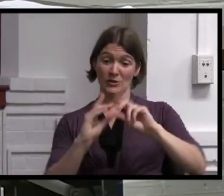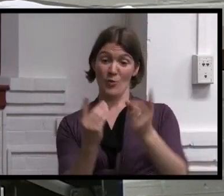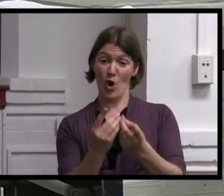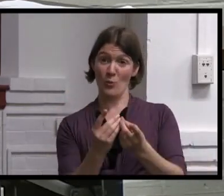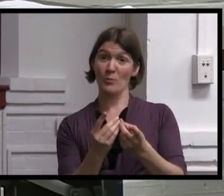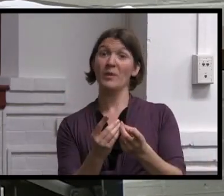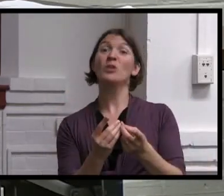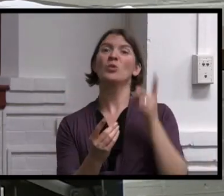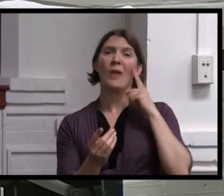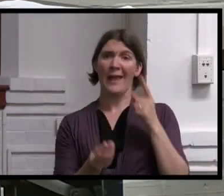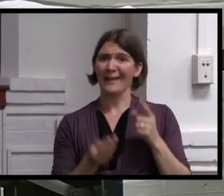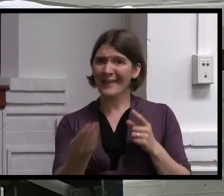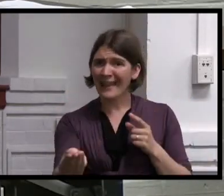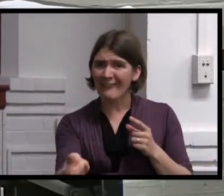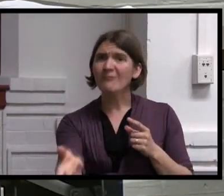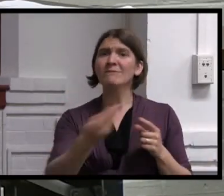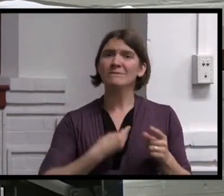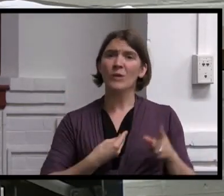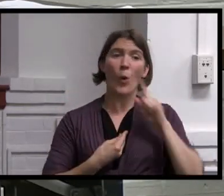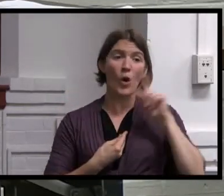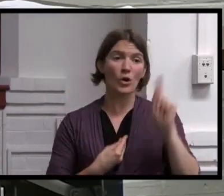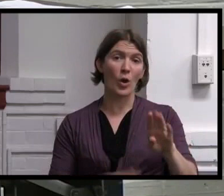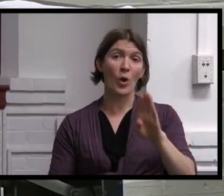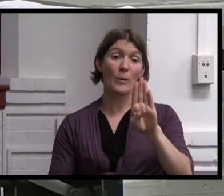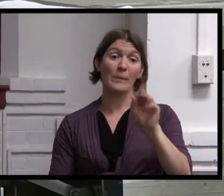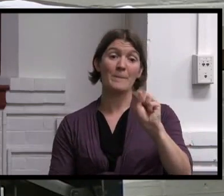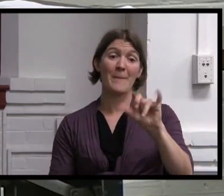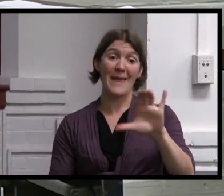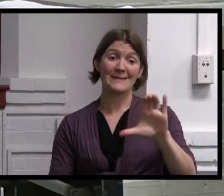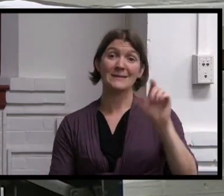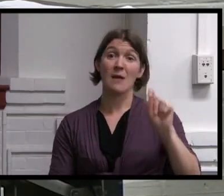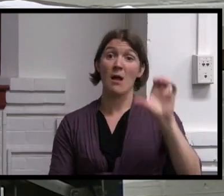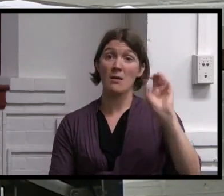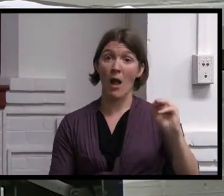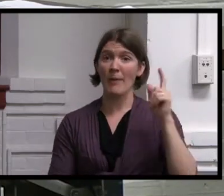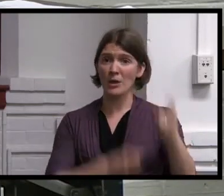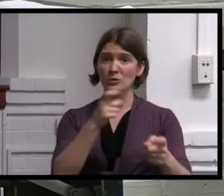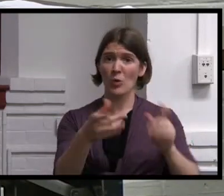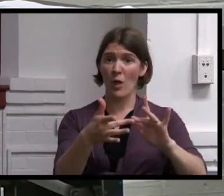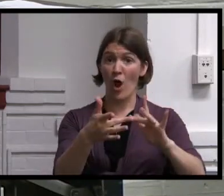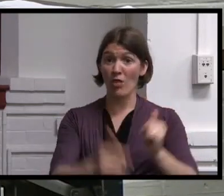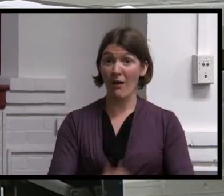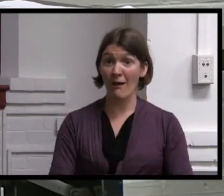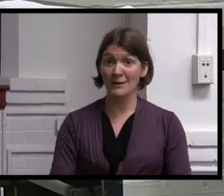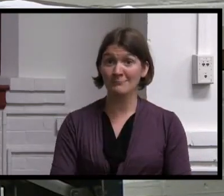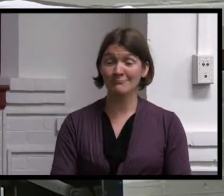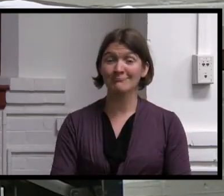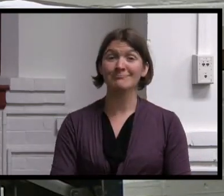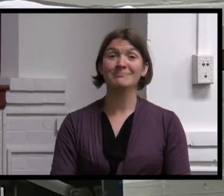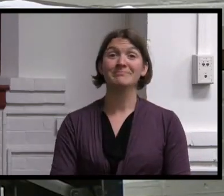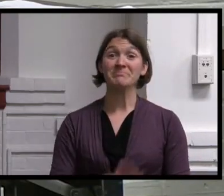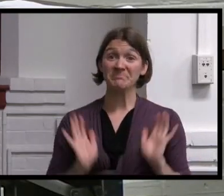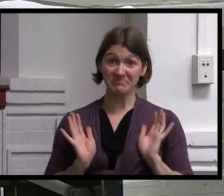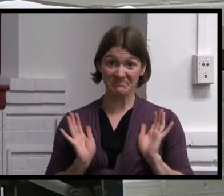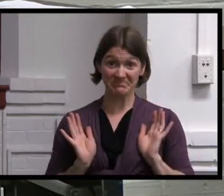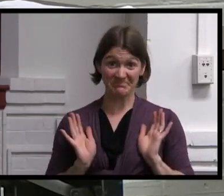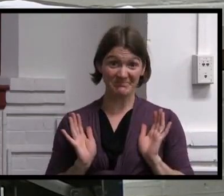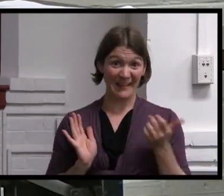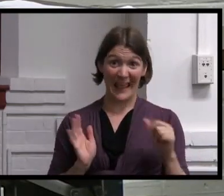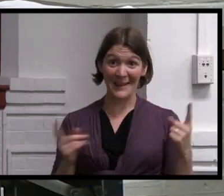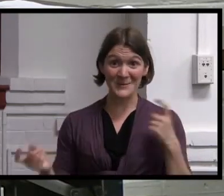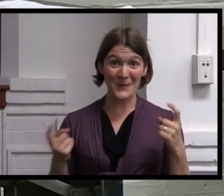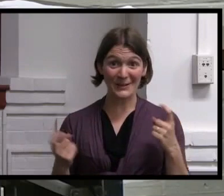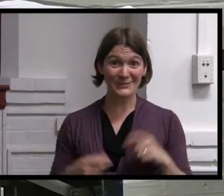Recs and Parks Department. Or you can go to BratteboroSkatePark.com and donate online. Don't know if you have